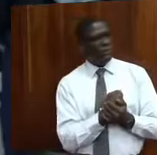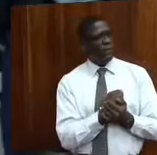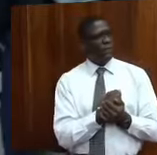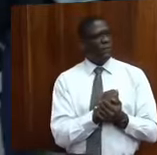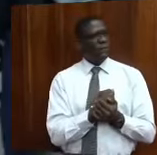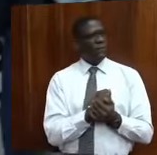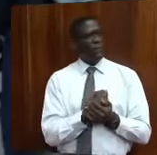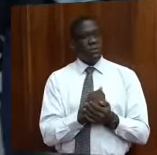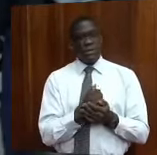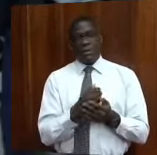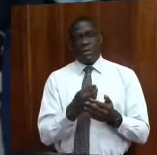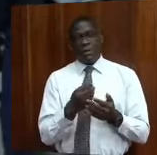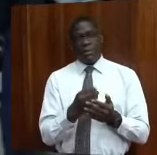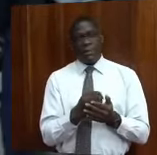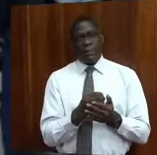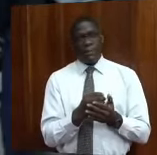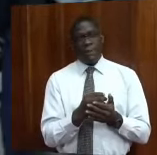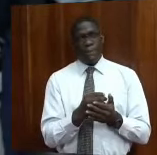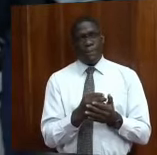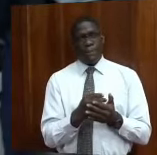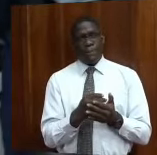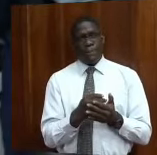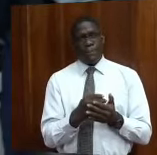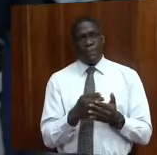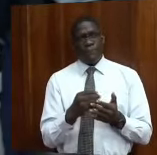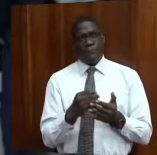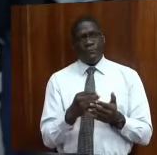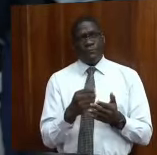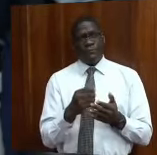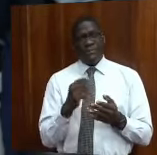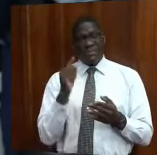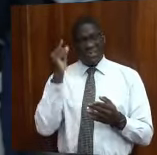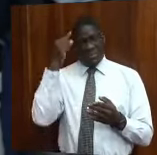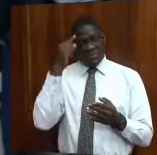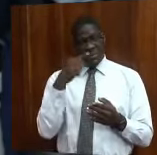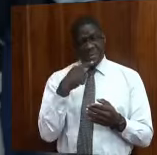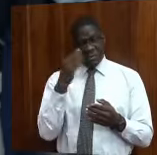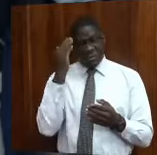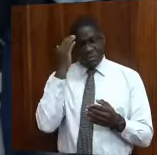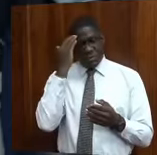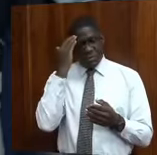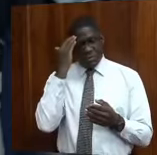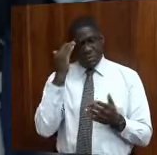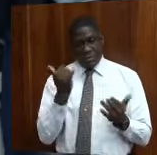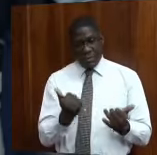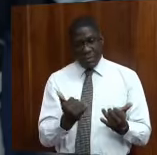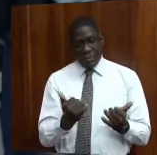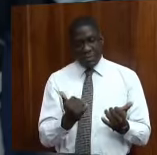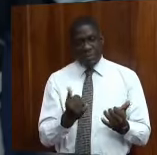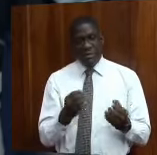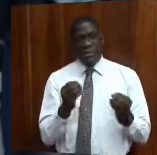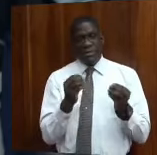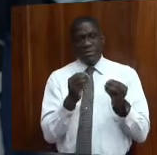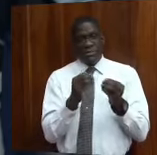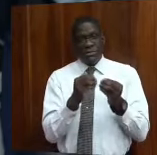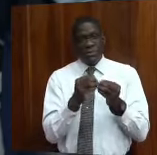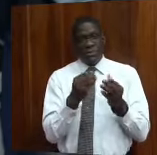to revise existing traveling allowances. However, we must keep in mind the fiscal